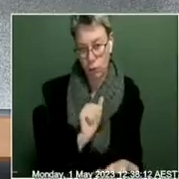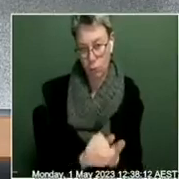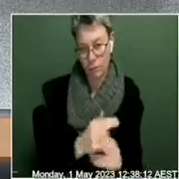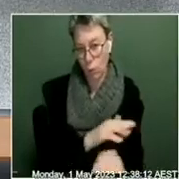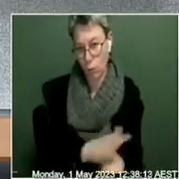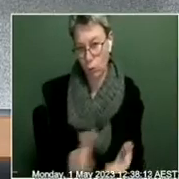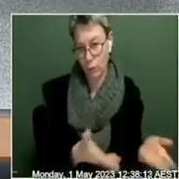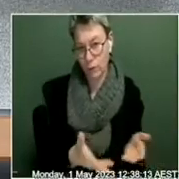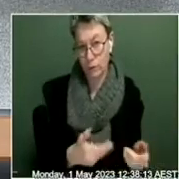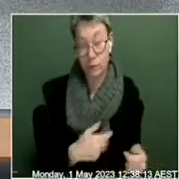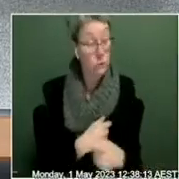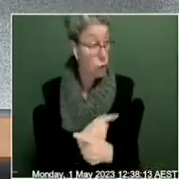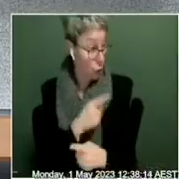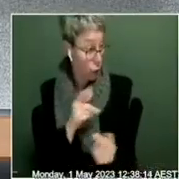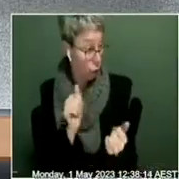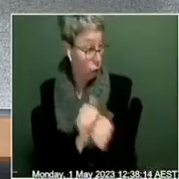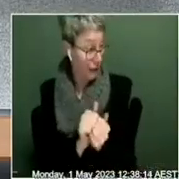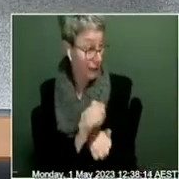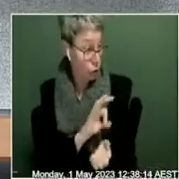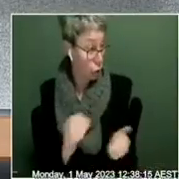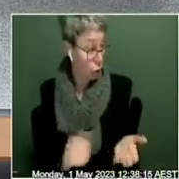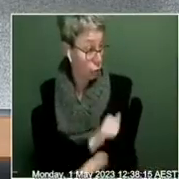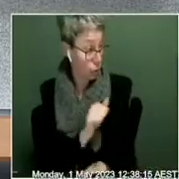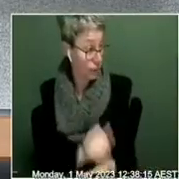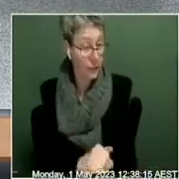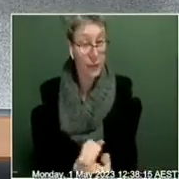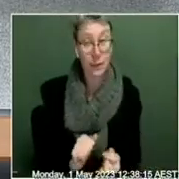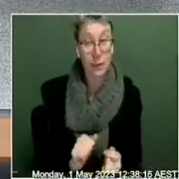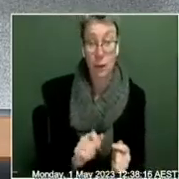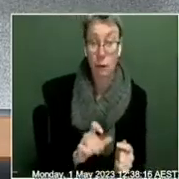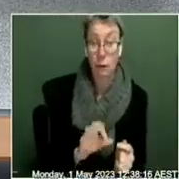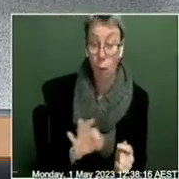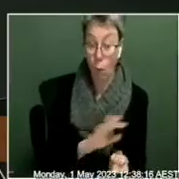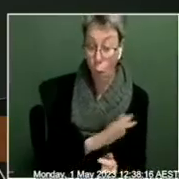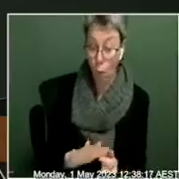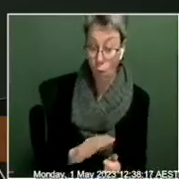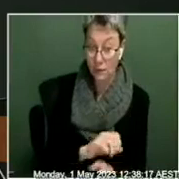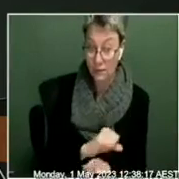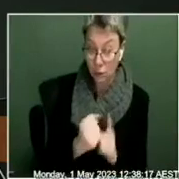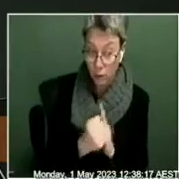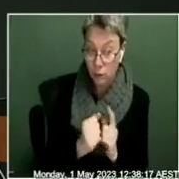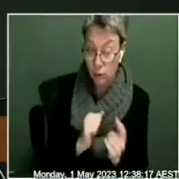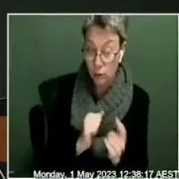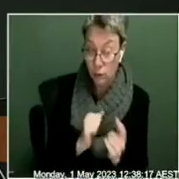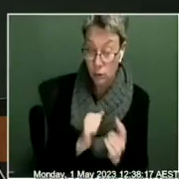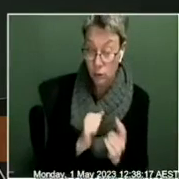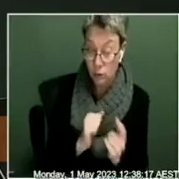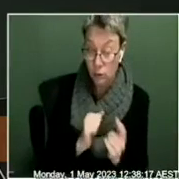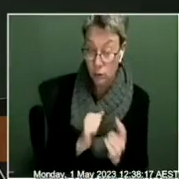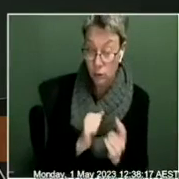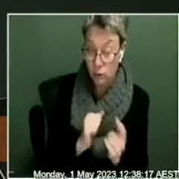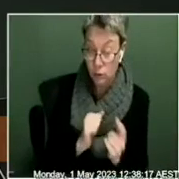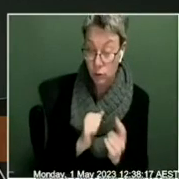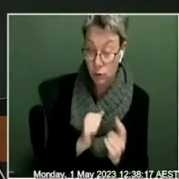that no one should die in the care of the state because of detox.